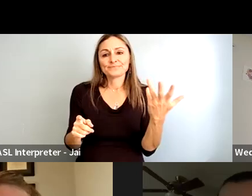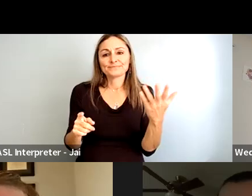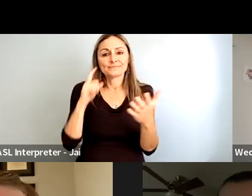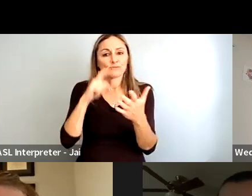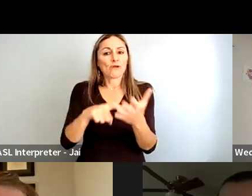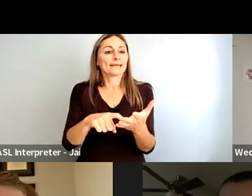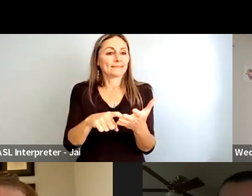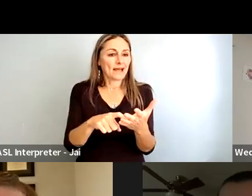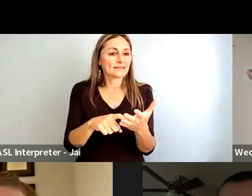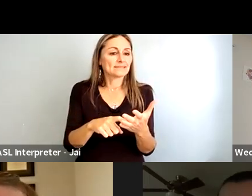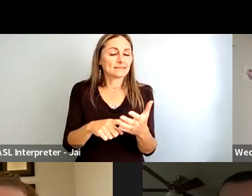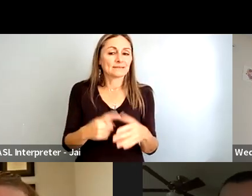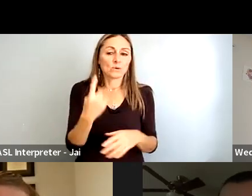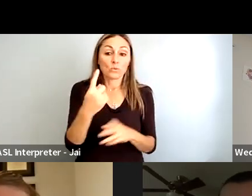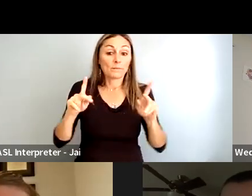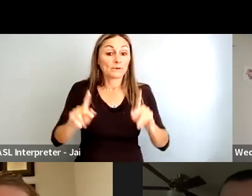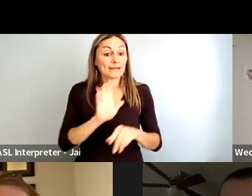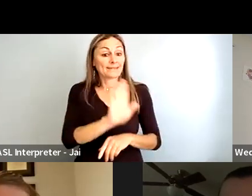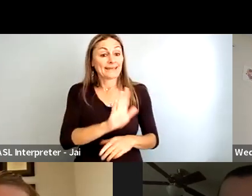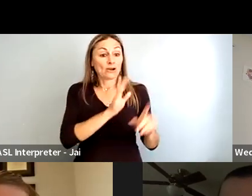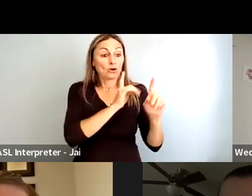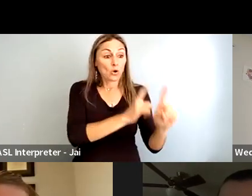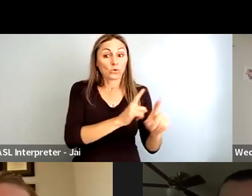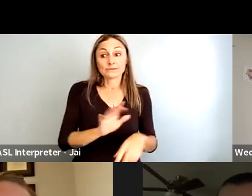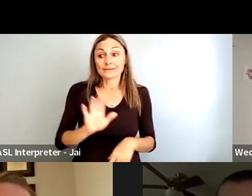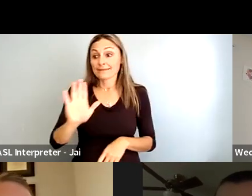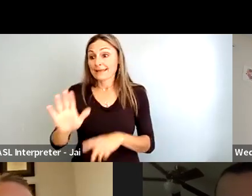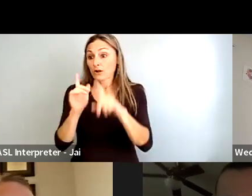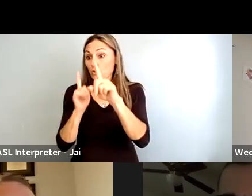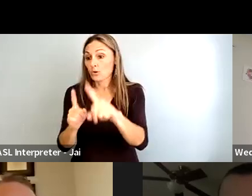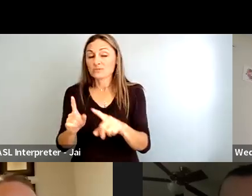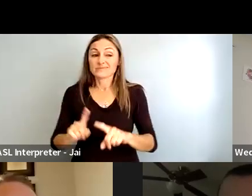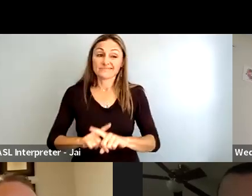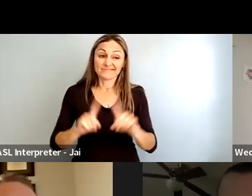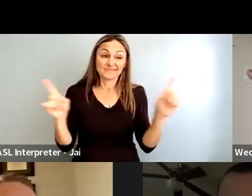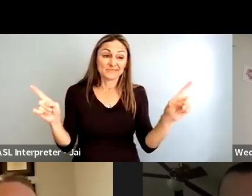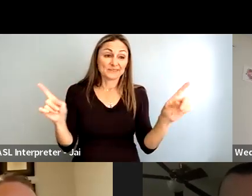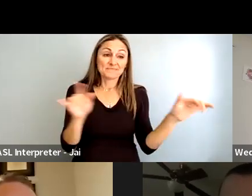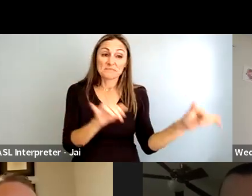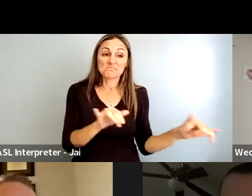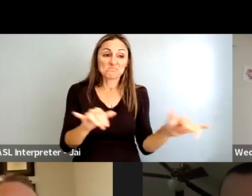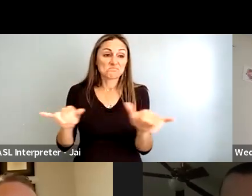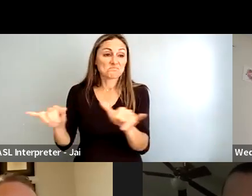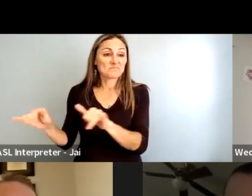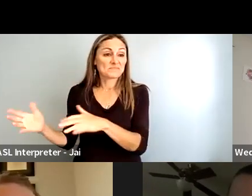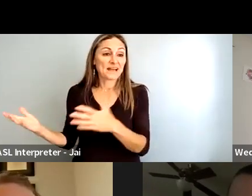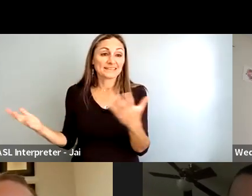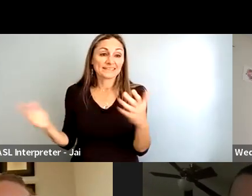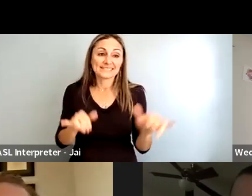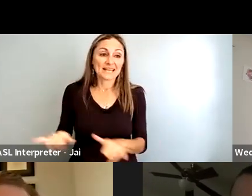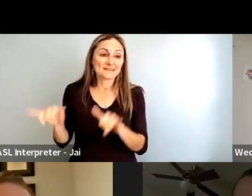recognizing that one person's goals may not be another person's goals. Like one person's goal may not